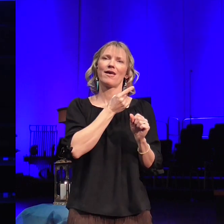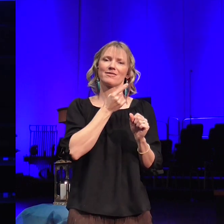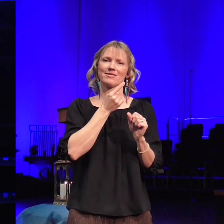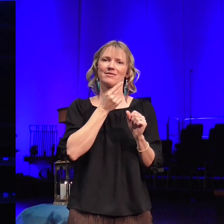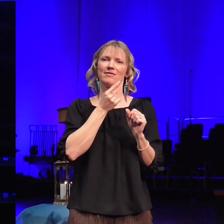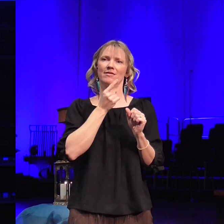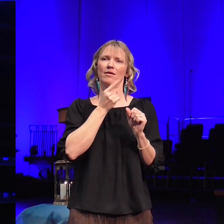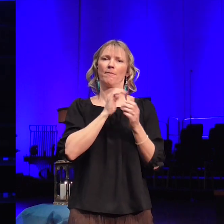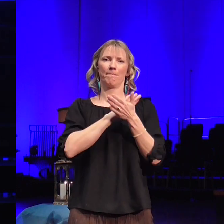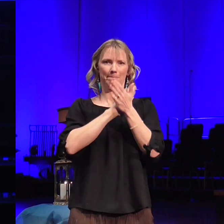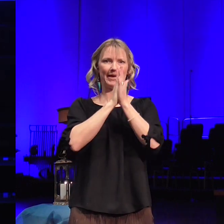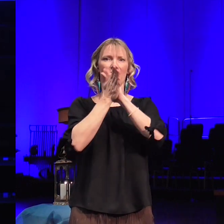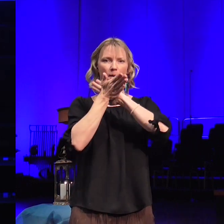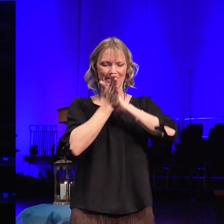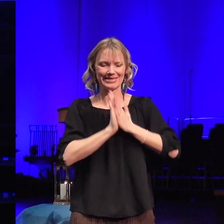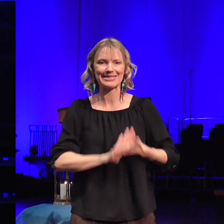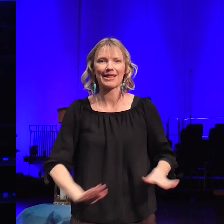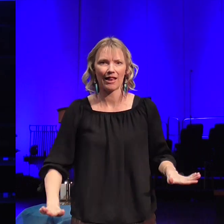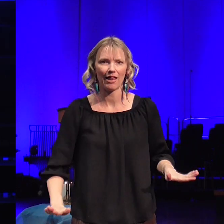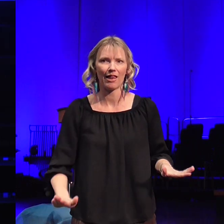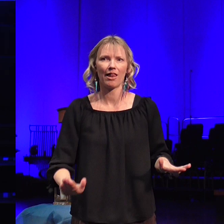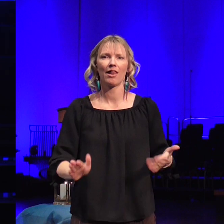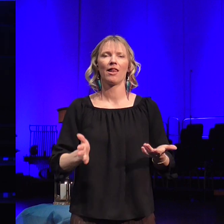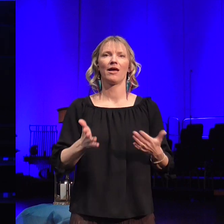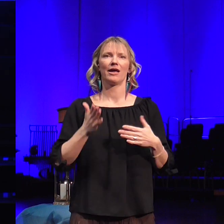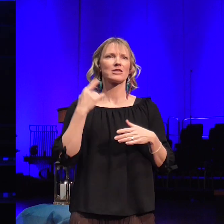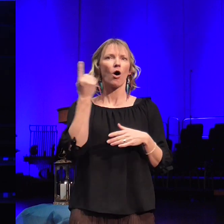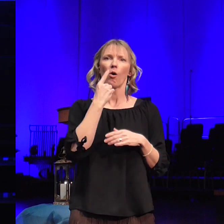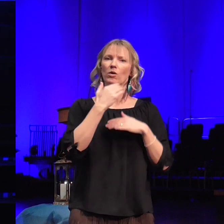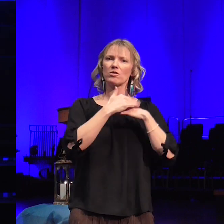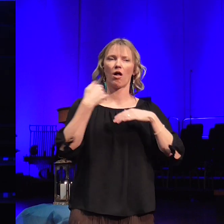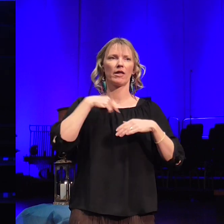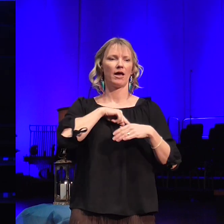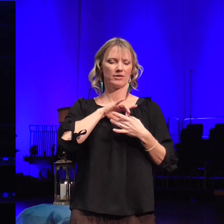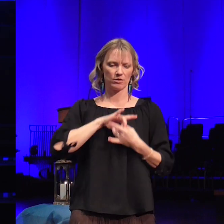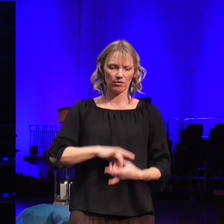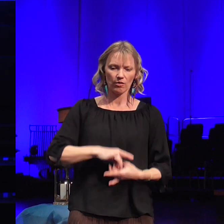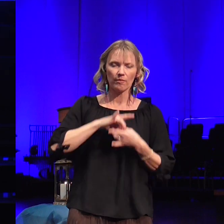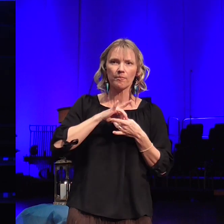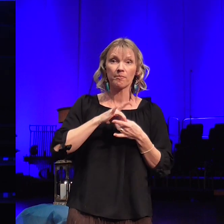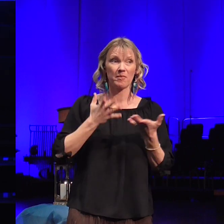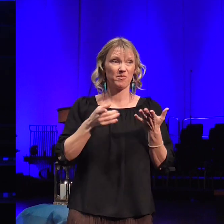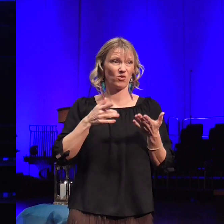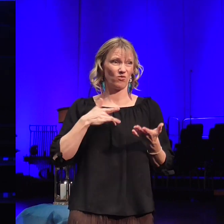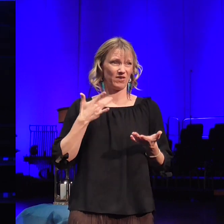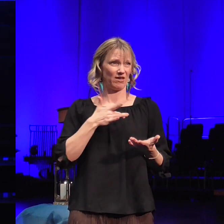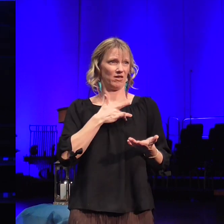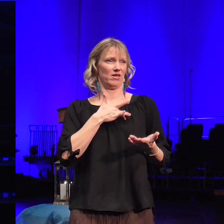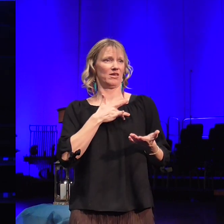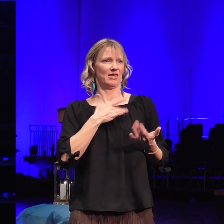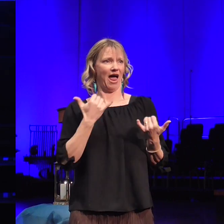to stillness, which I believe is calling us inward all the time. Maybe you even feel it right now.